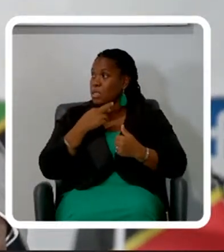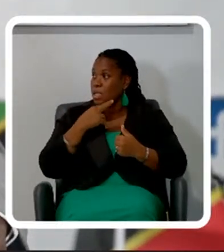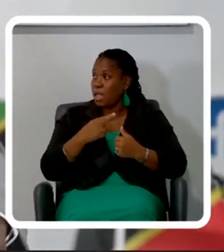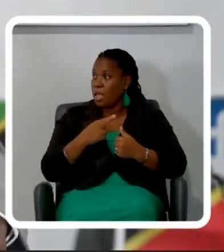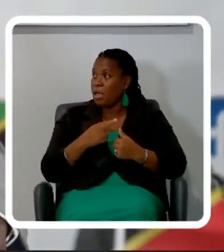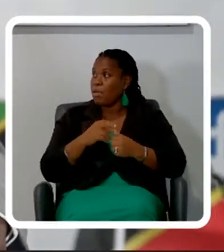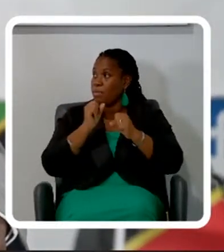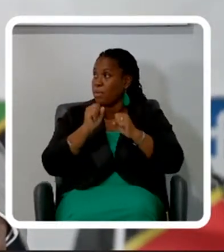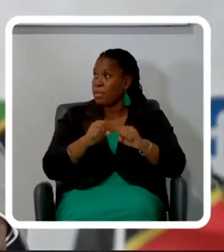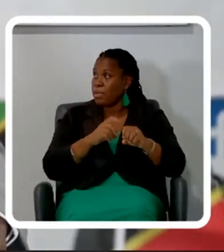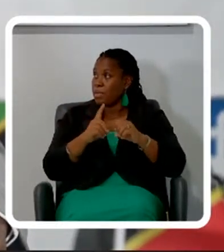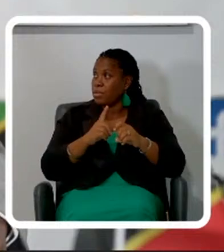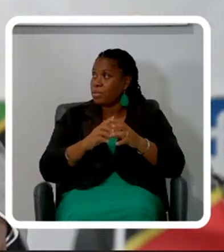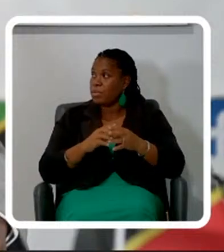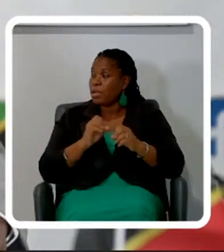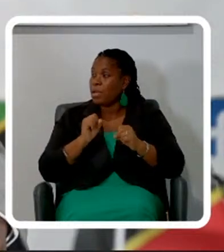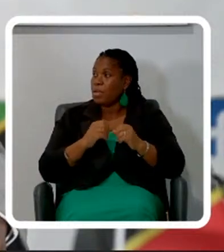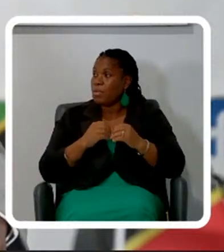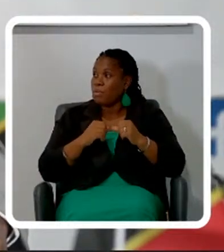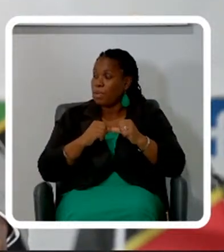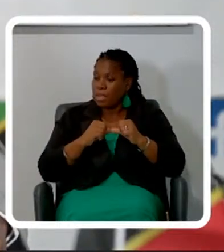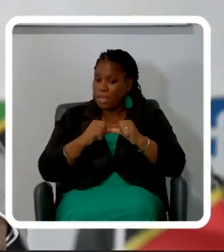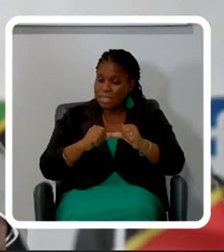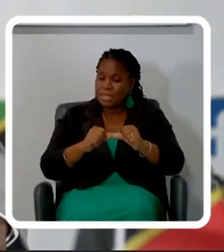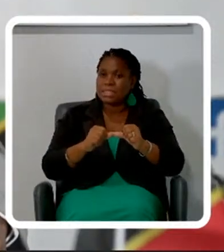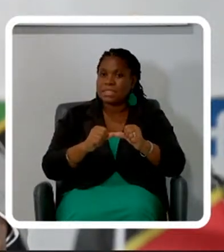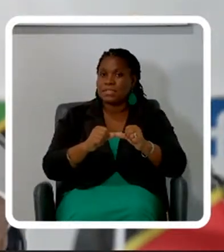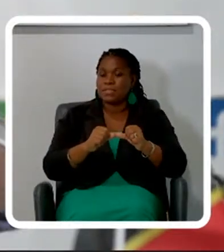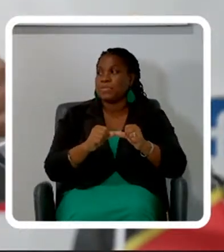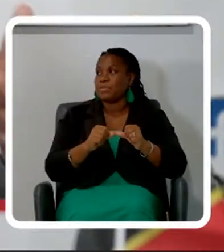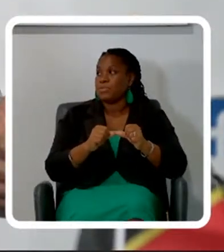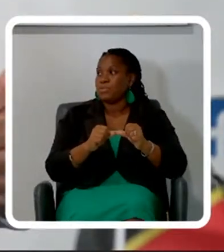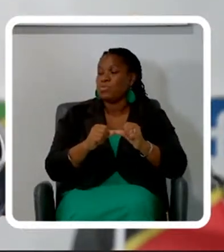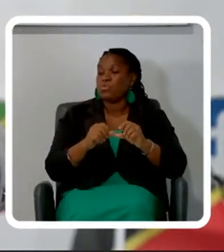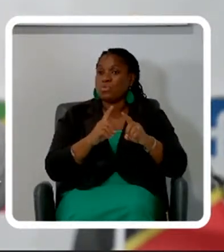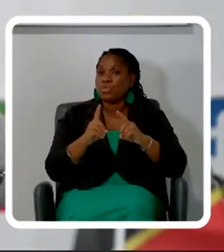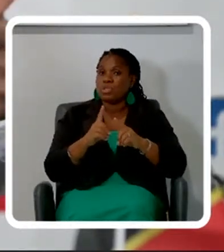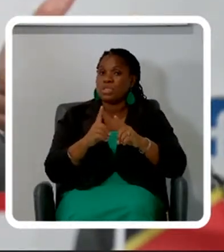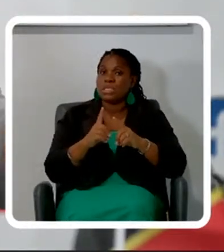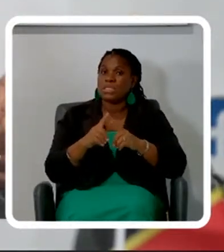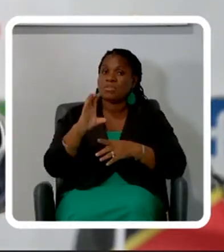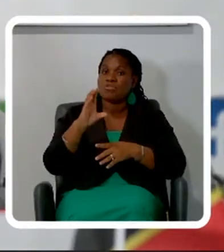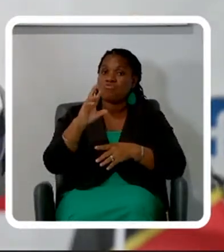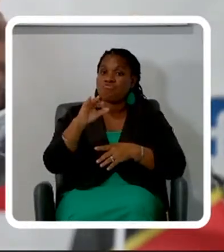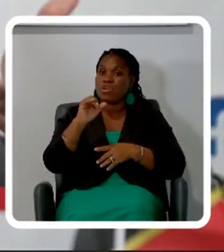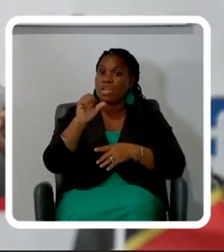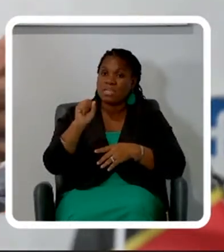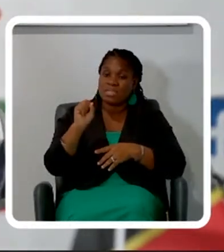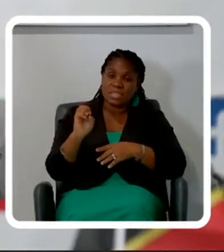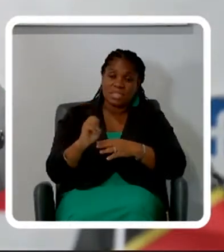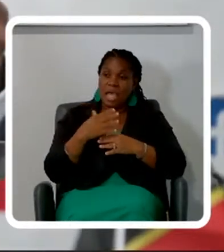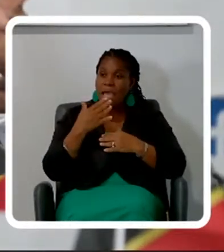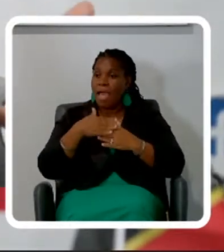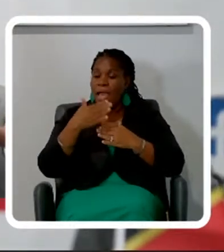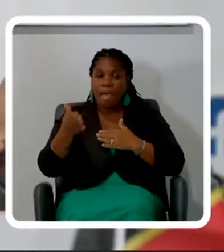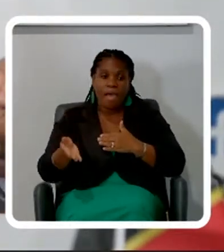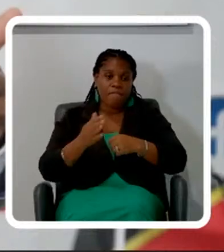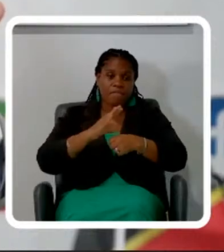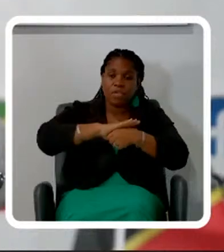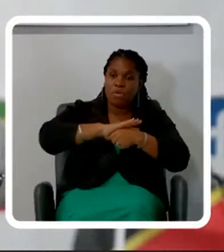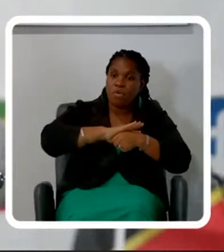up to it. We continue to battle in a world of polycrisis, post-COVID, wars, increased oil